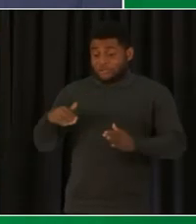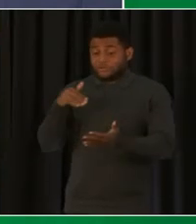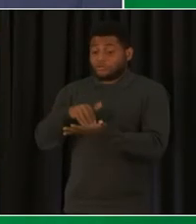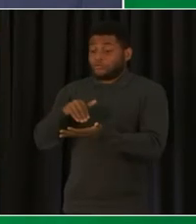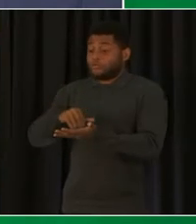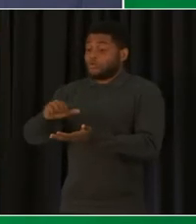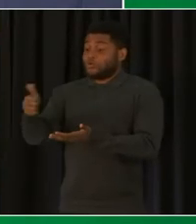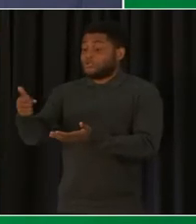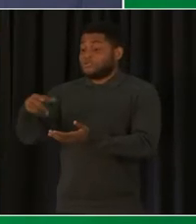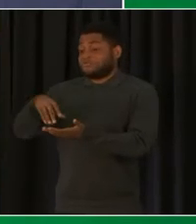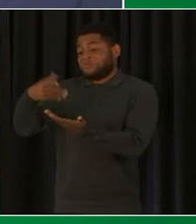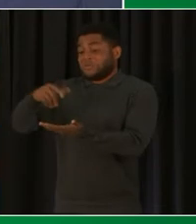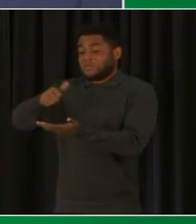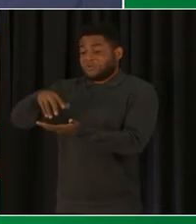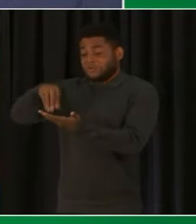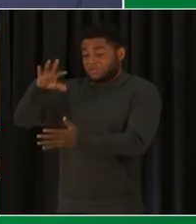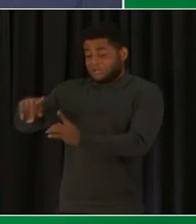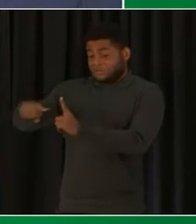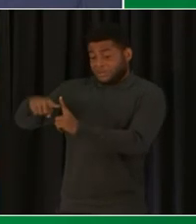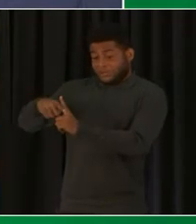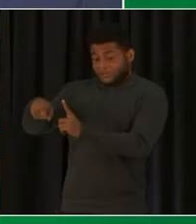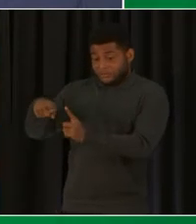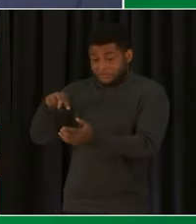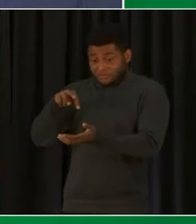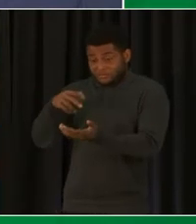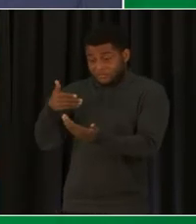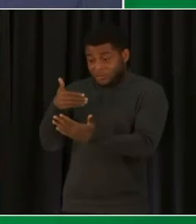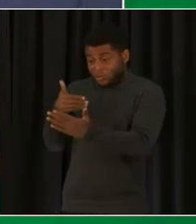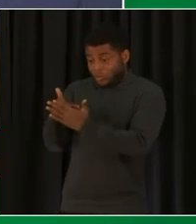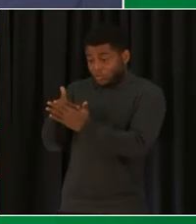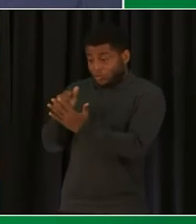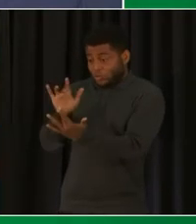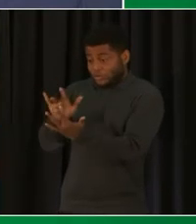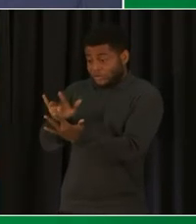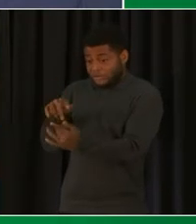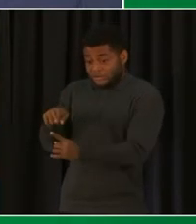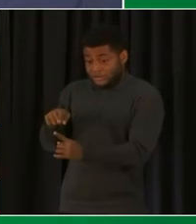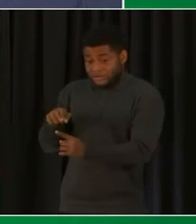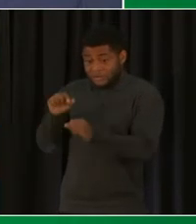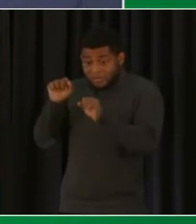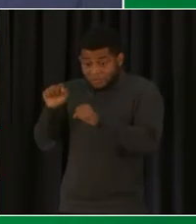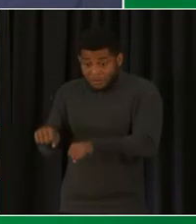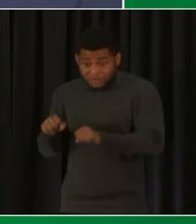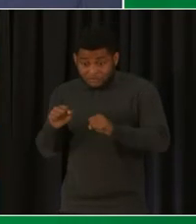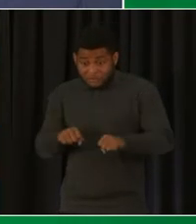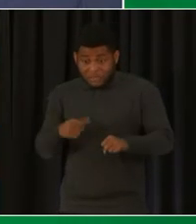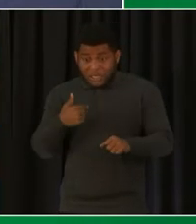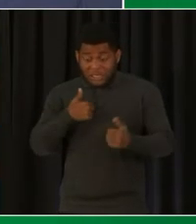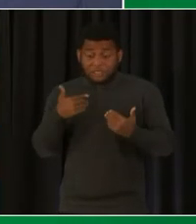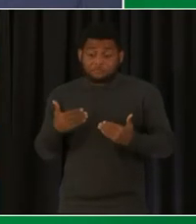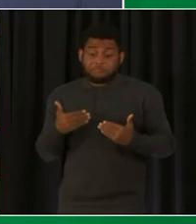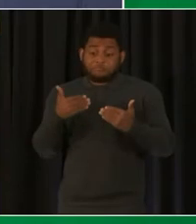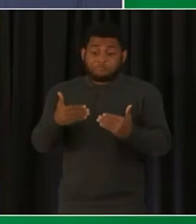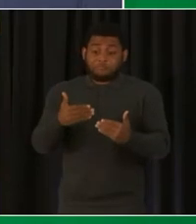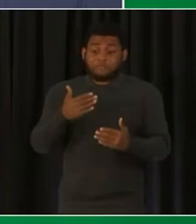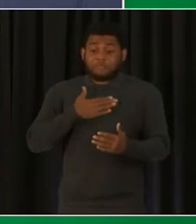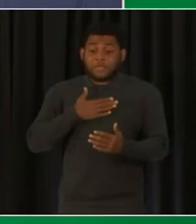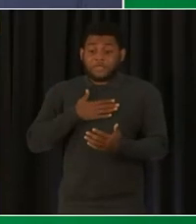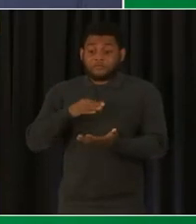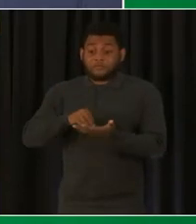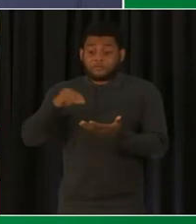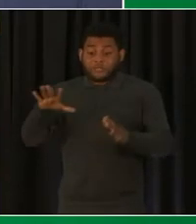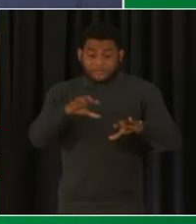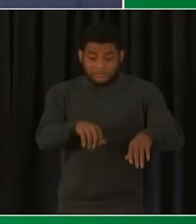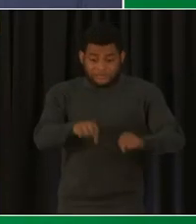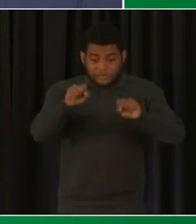positive, so they were found to be a close contact, is there any way that I can have my child tested at the school rather than having to